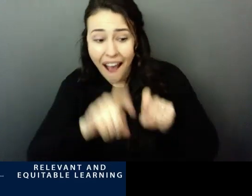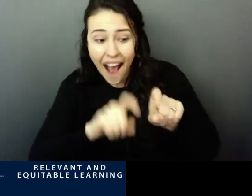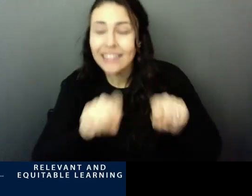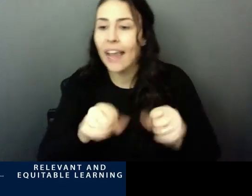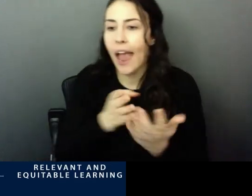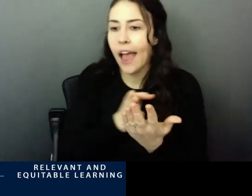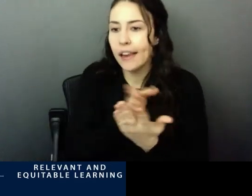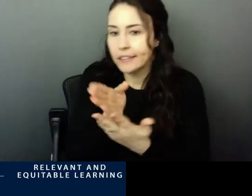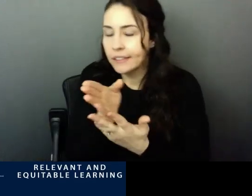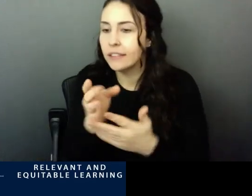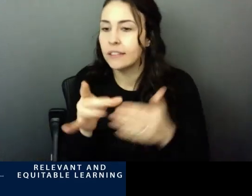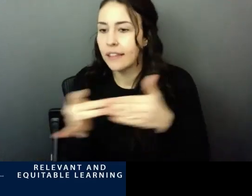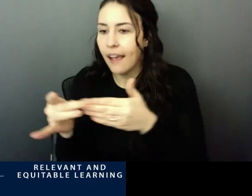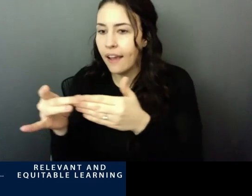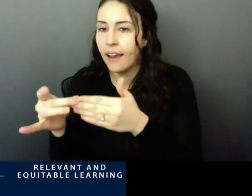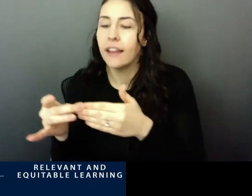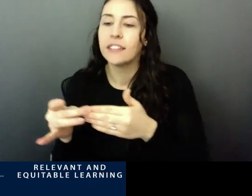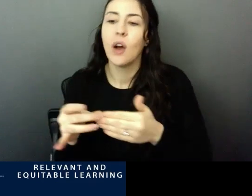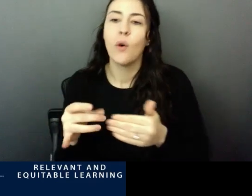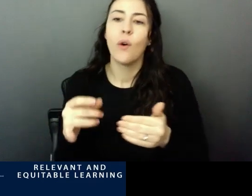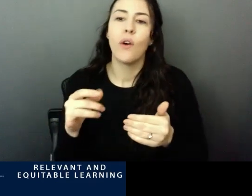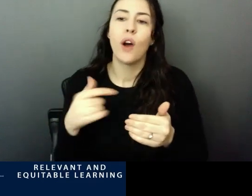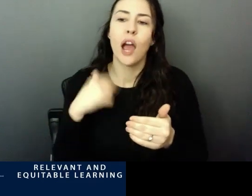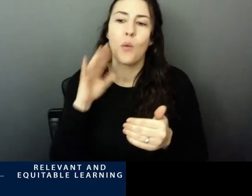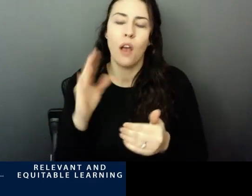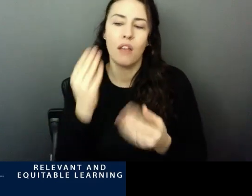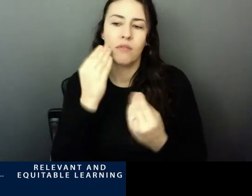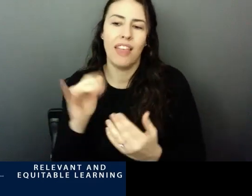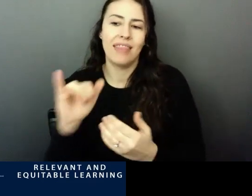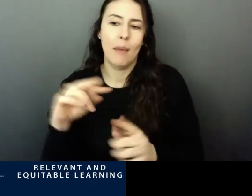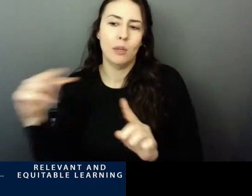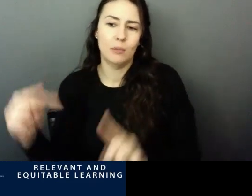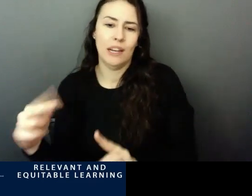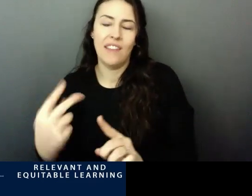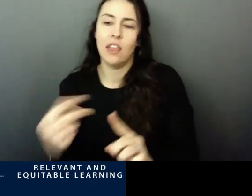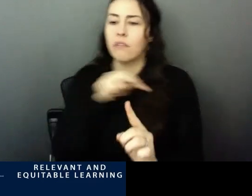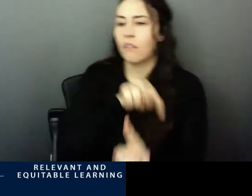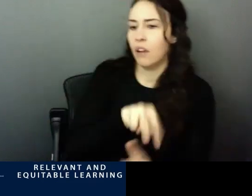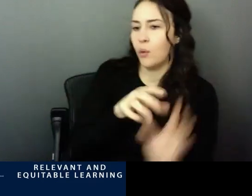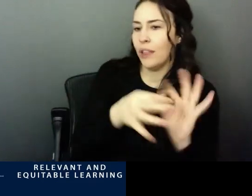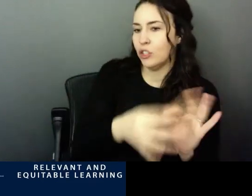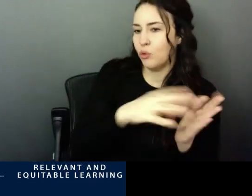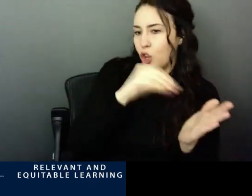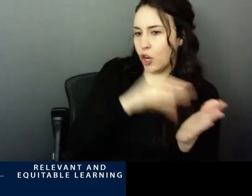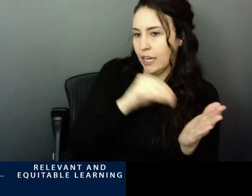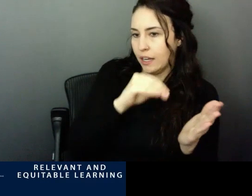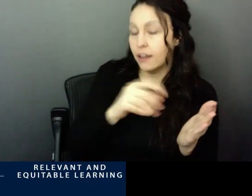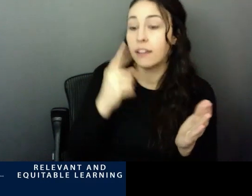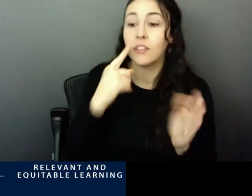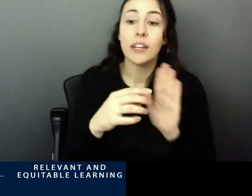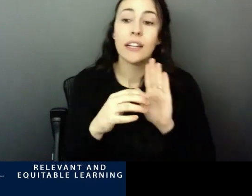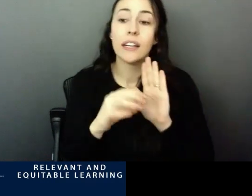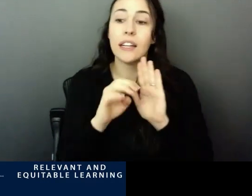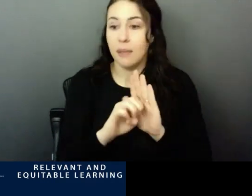through. So I'll give that perspective, and I'll give perspective in relation to learning. So for example, we have an